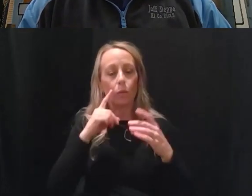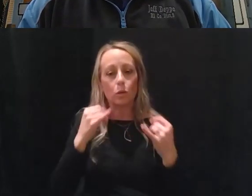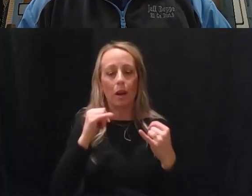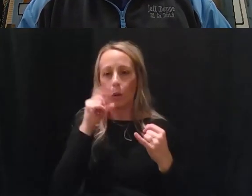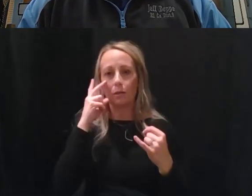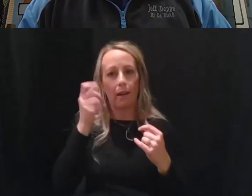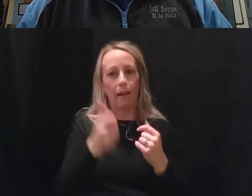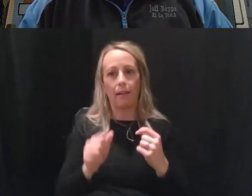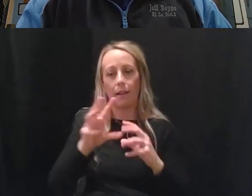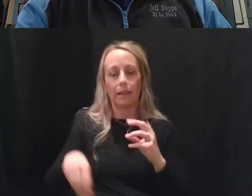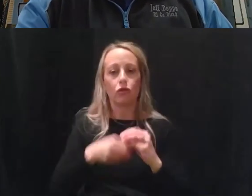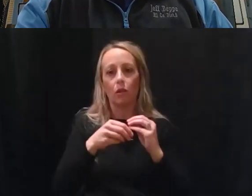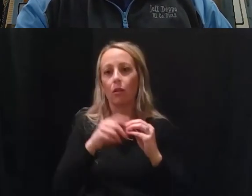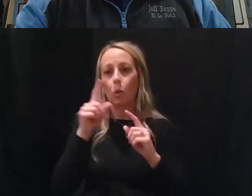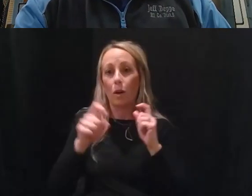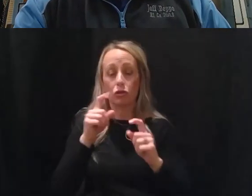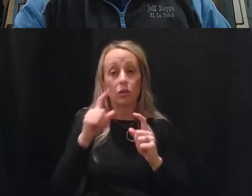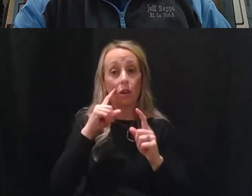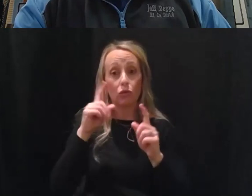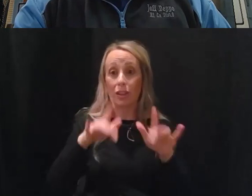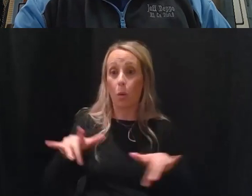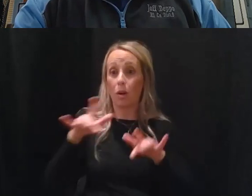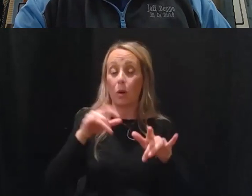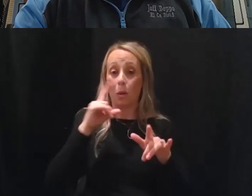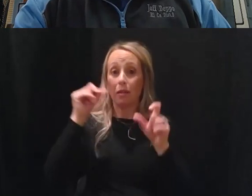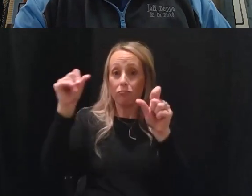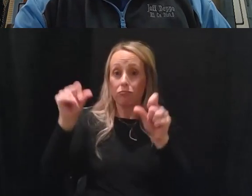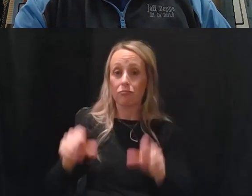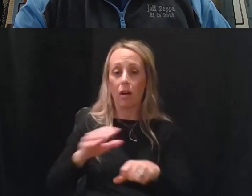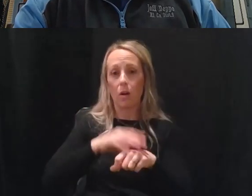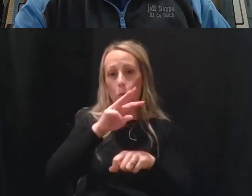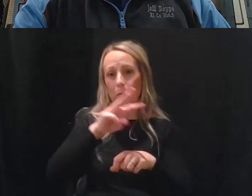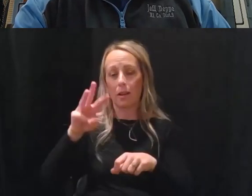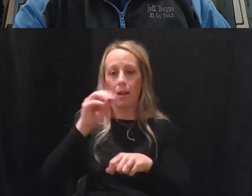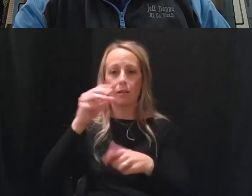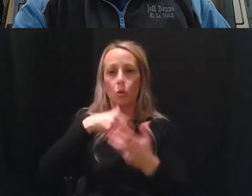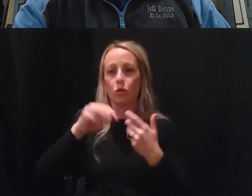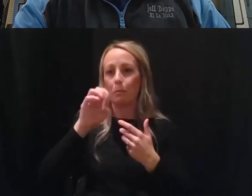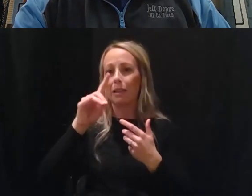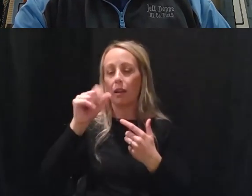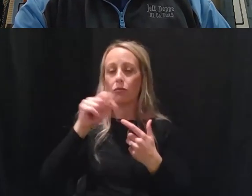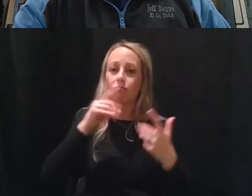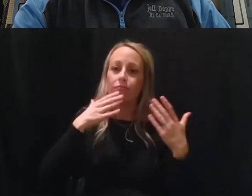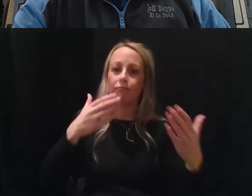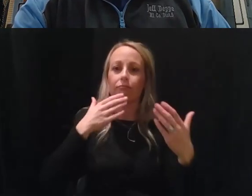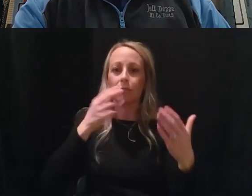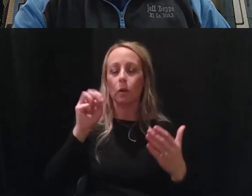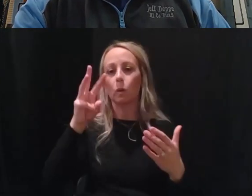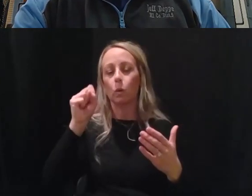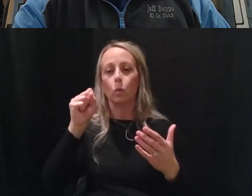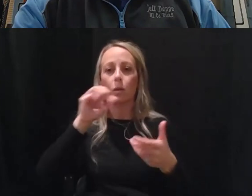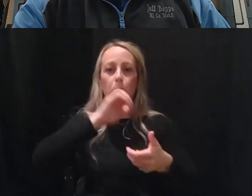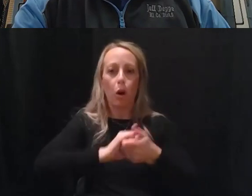the recording will be posted on both of the health department's websites as well as on social media. We're grateful for our news partners for sharing